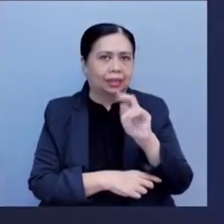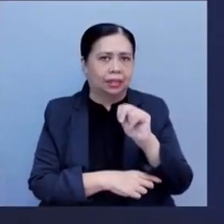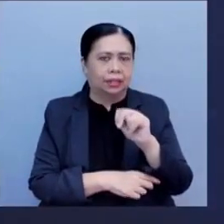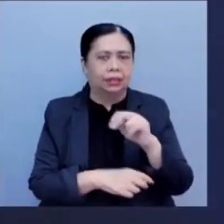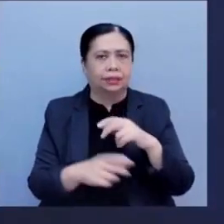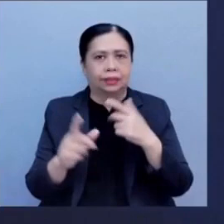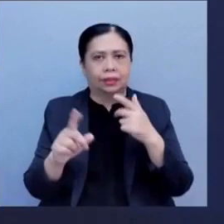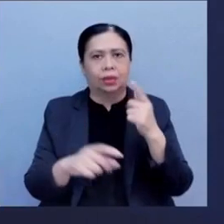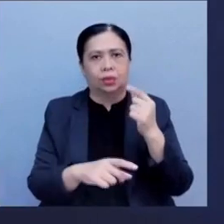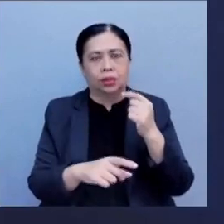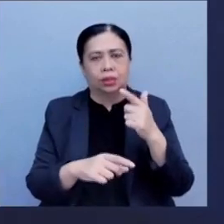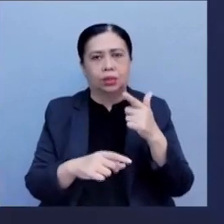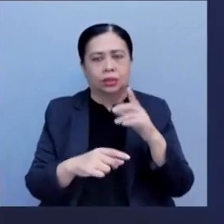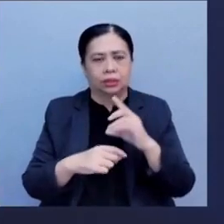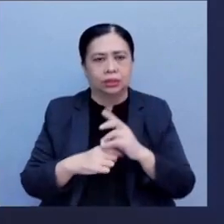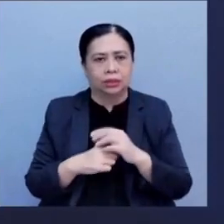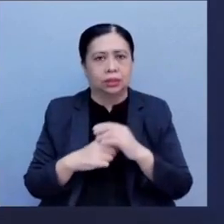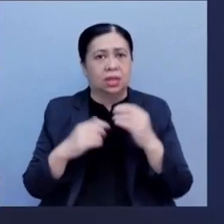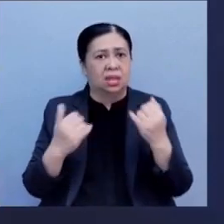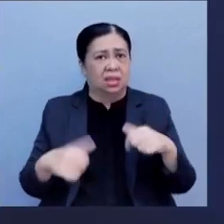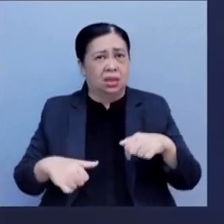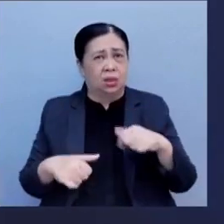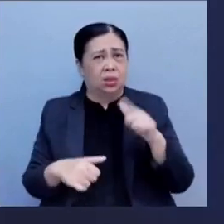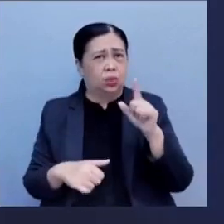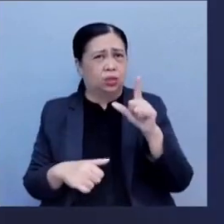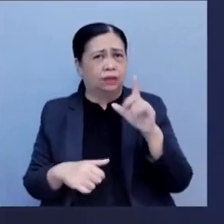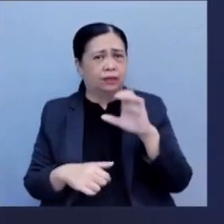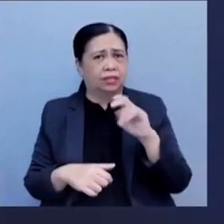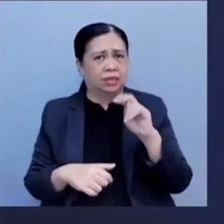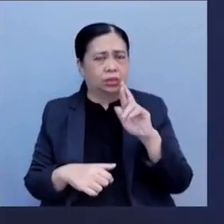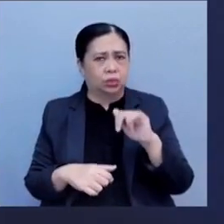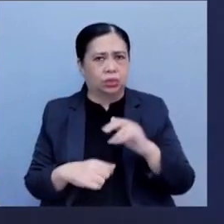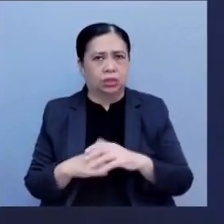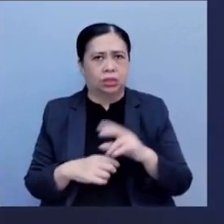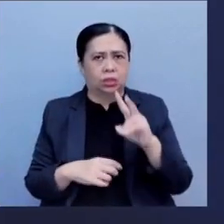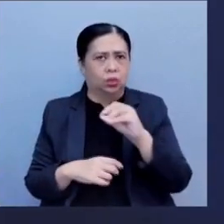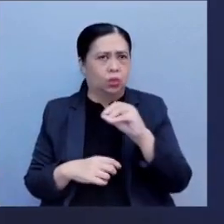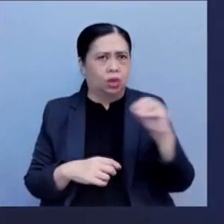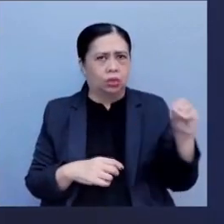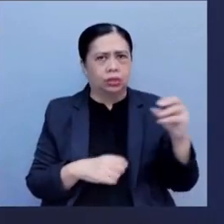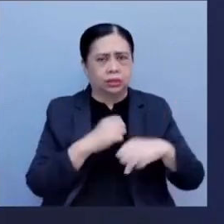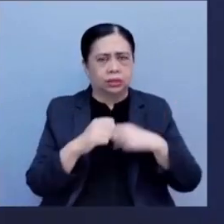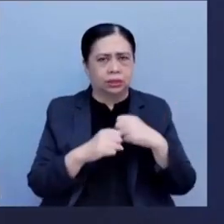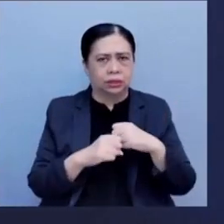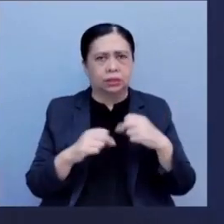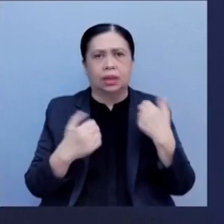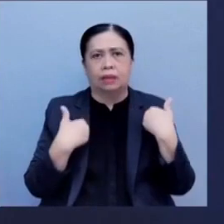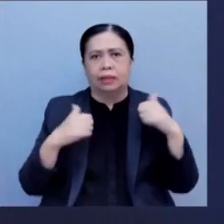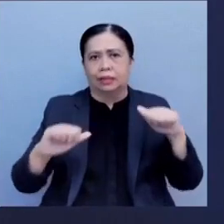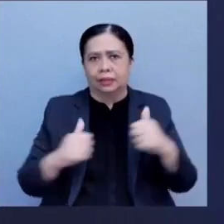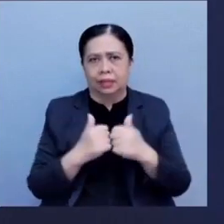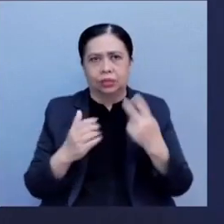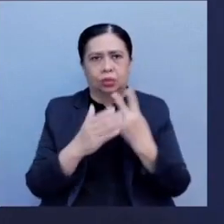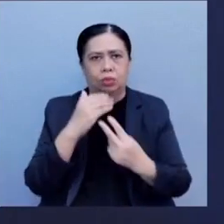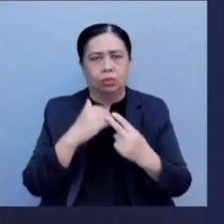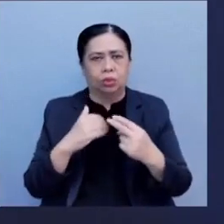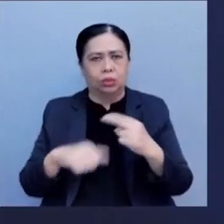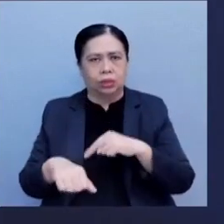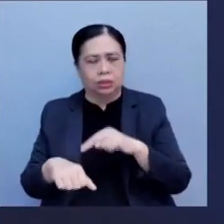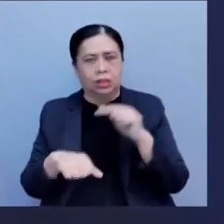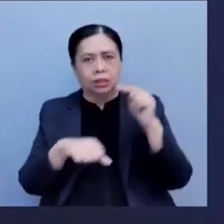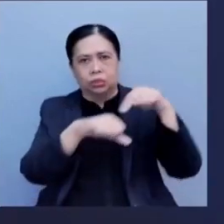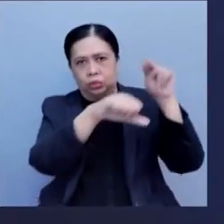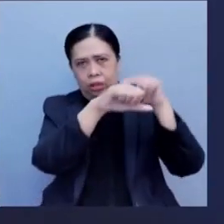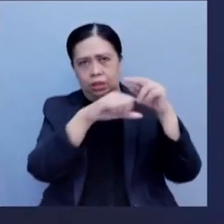We are now in the 21st century. There are new challenges in both the local and national levels, issues that were